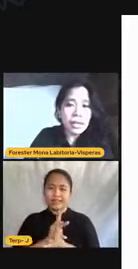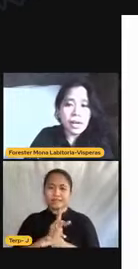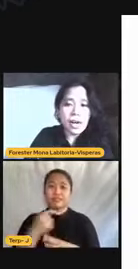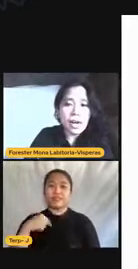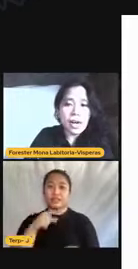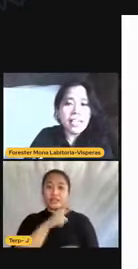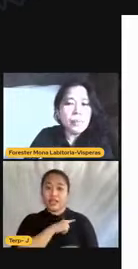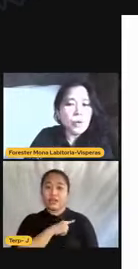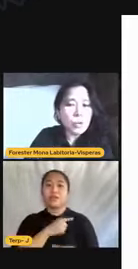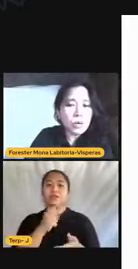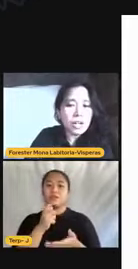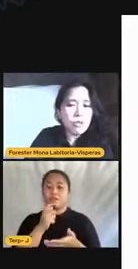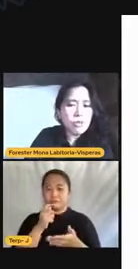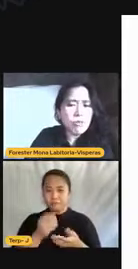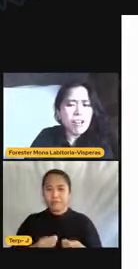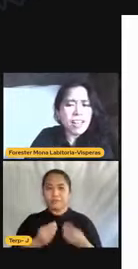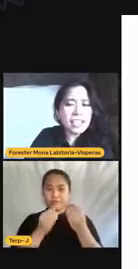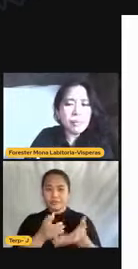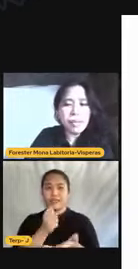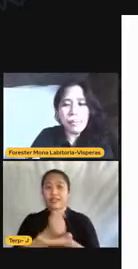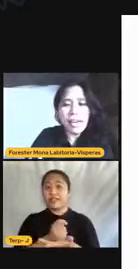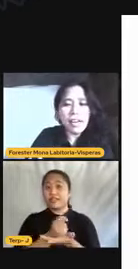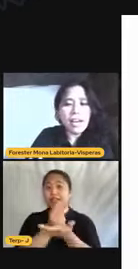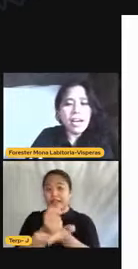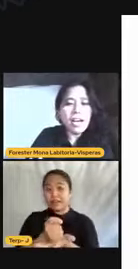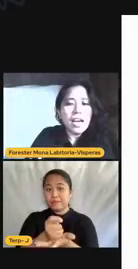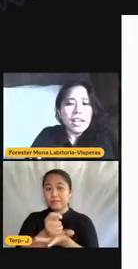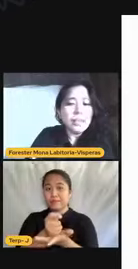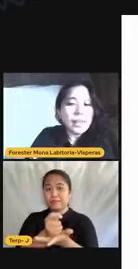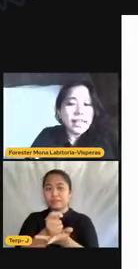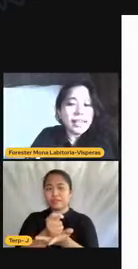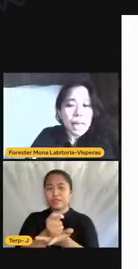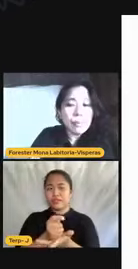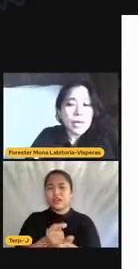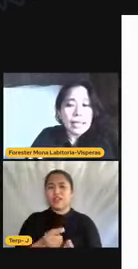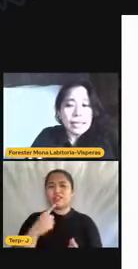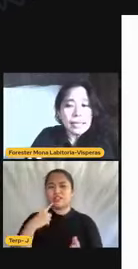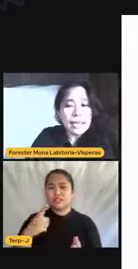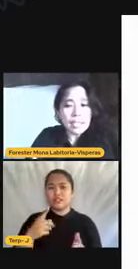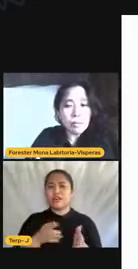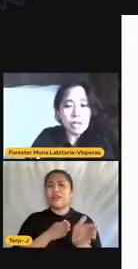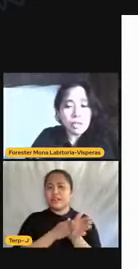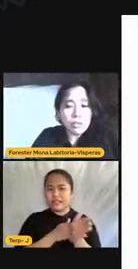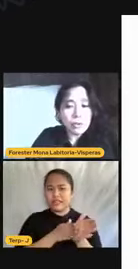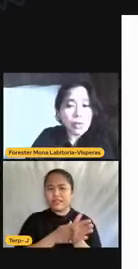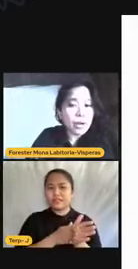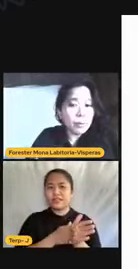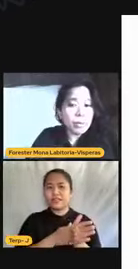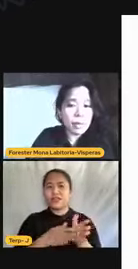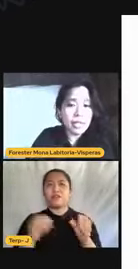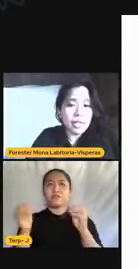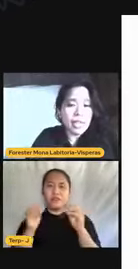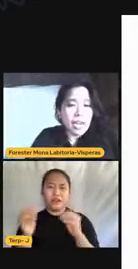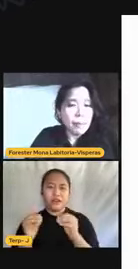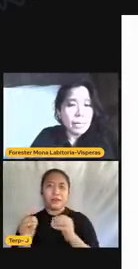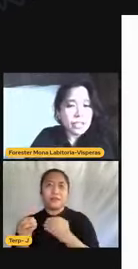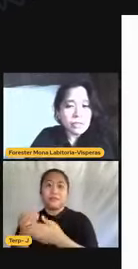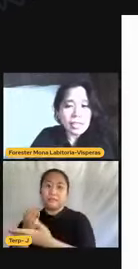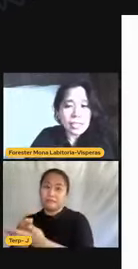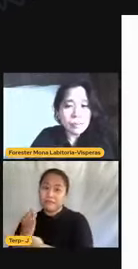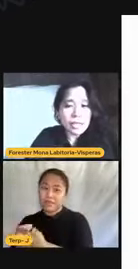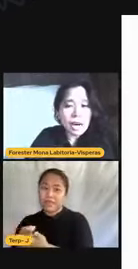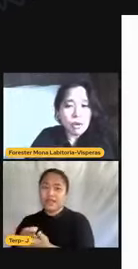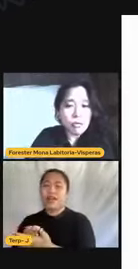therapy. Hindi po katwiran yung, wala kasi kaming pera. Kasi we can tap DSWD for therapy money.